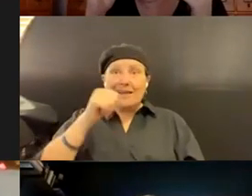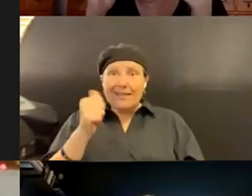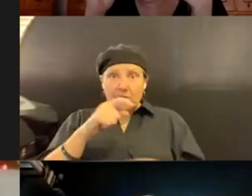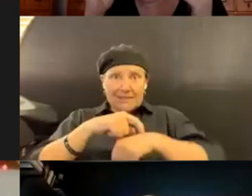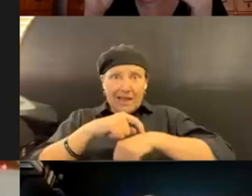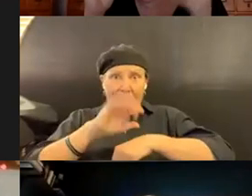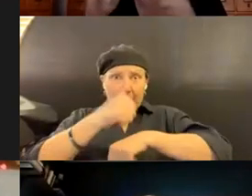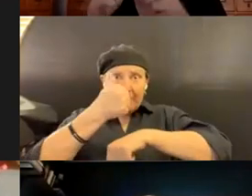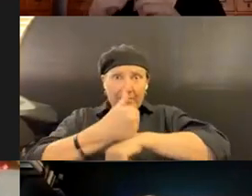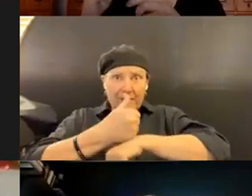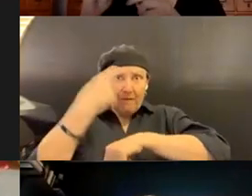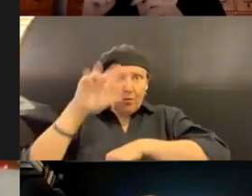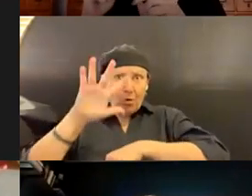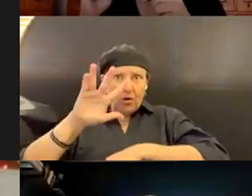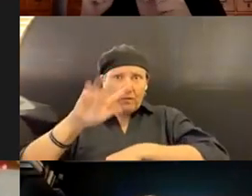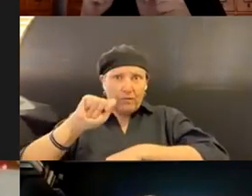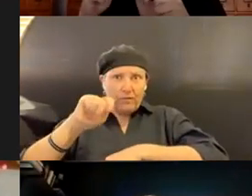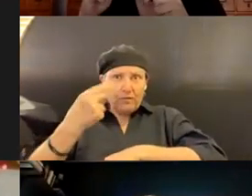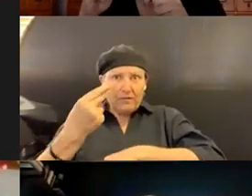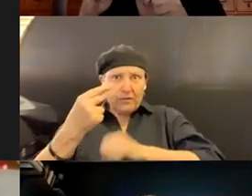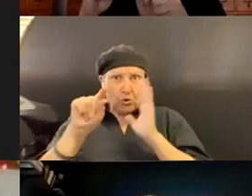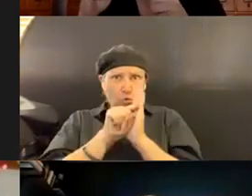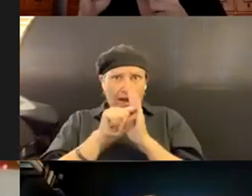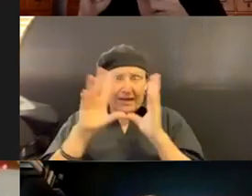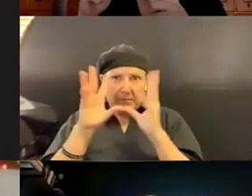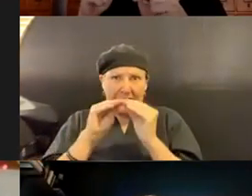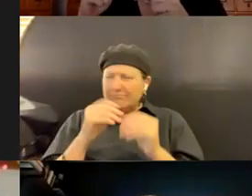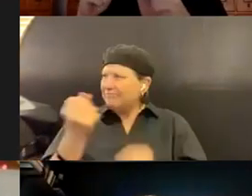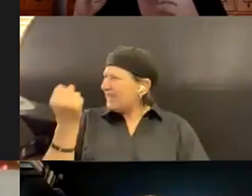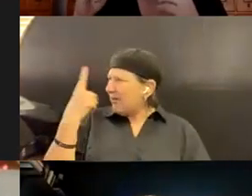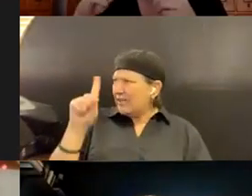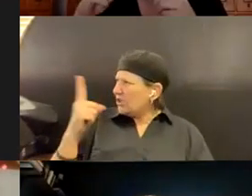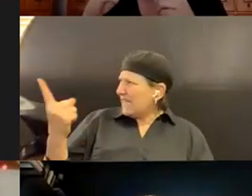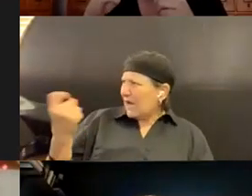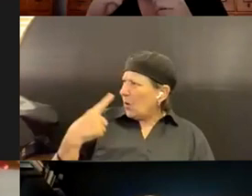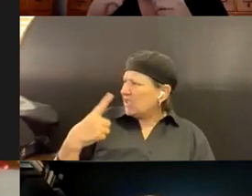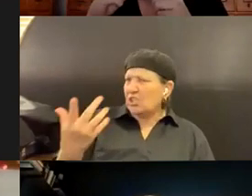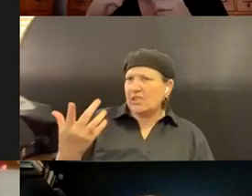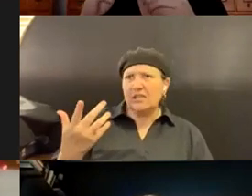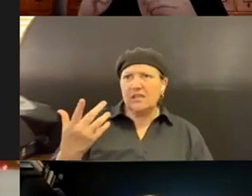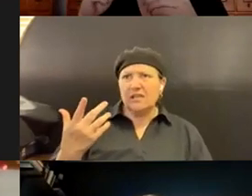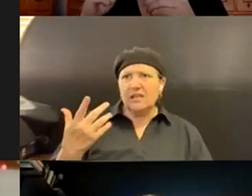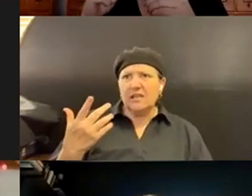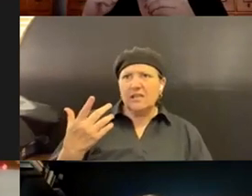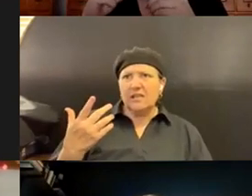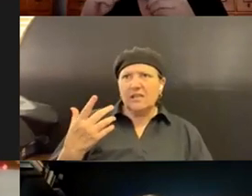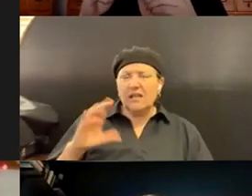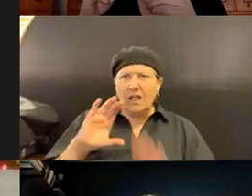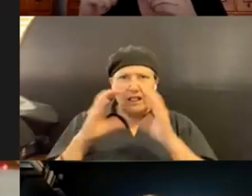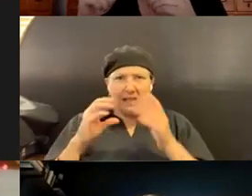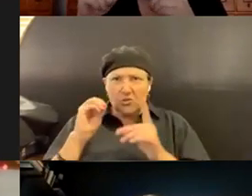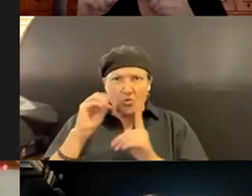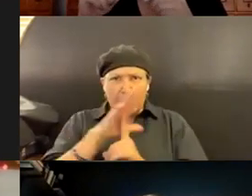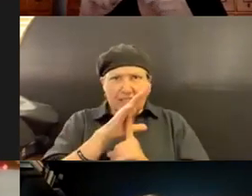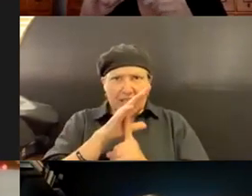I don't understand that question. I guess they won't be able to make the orientation, class orientation.